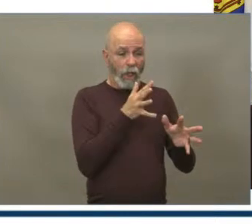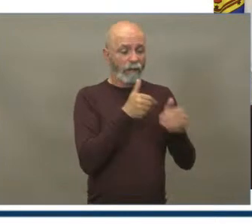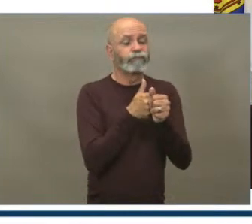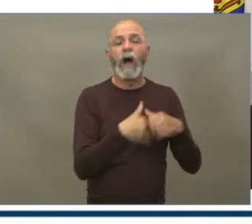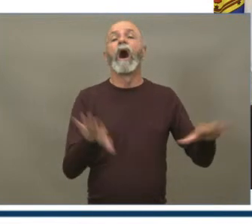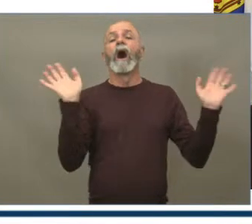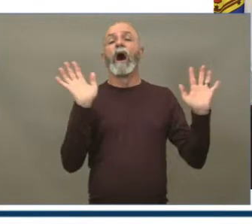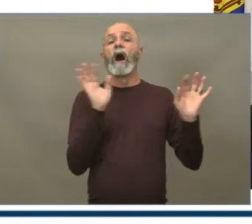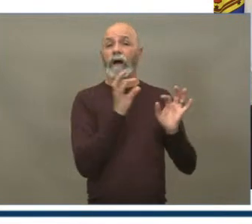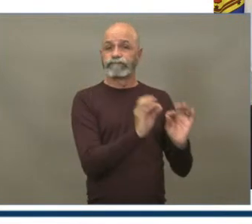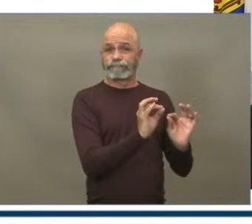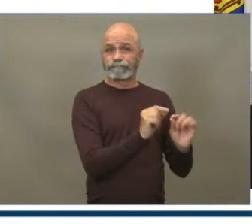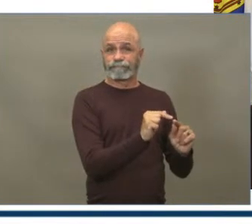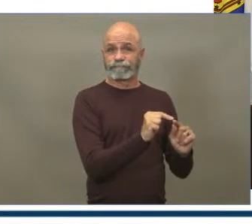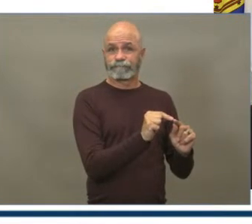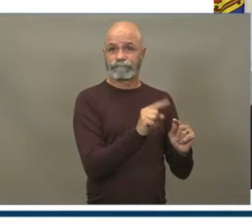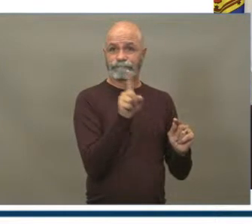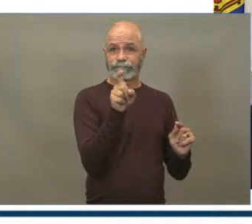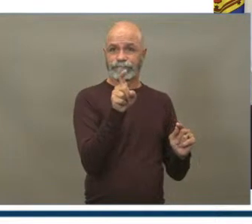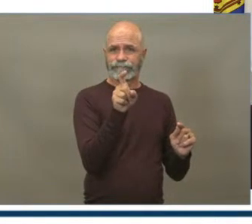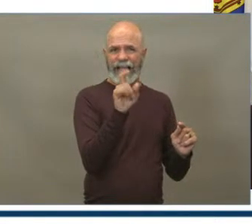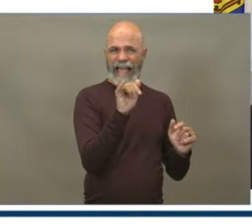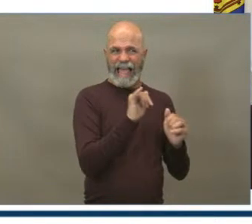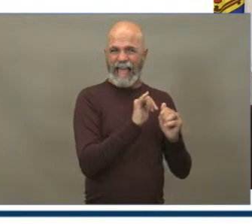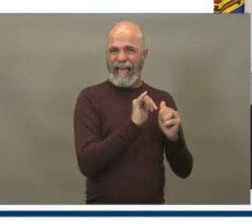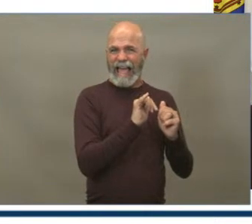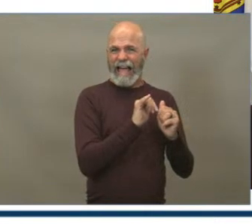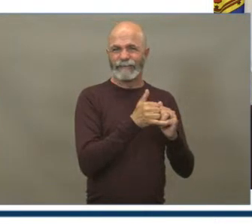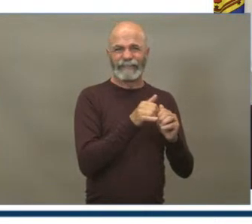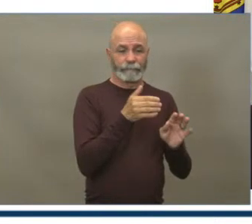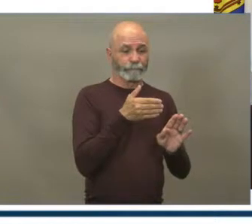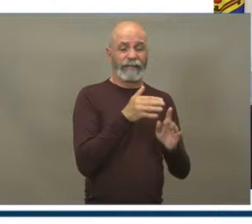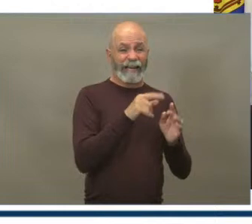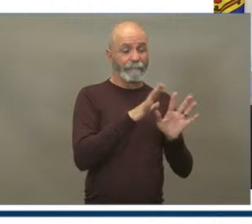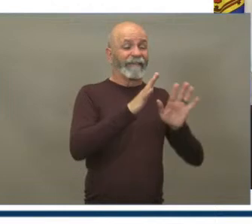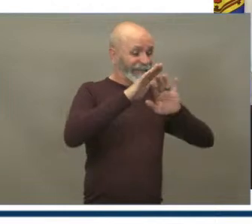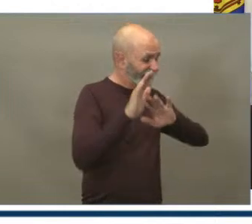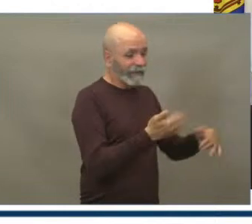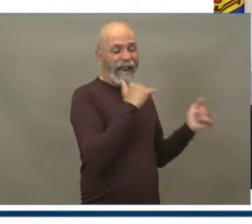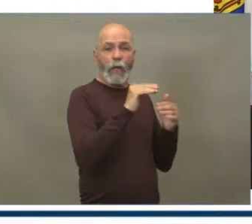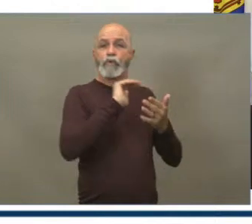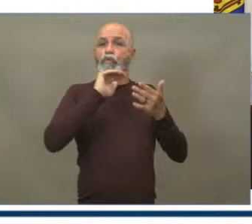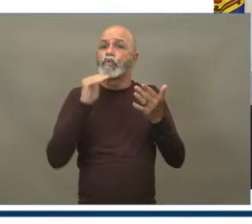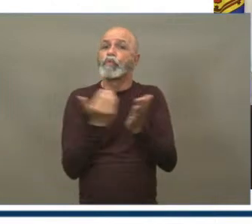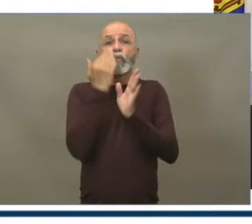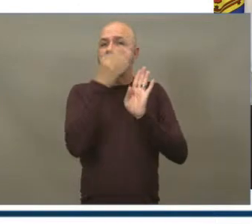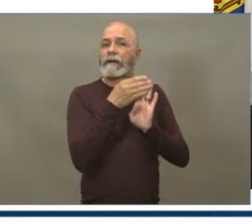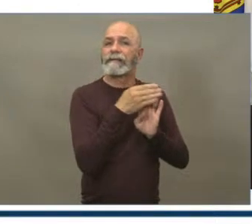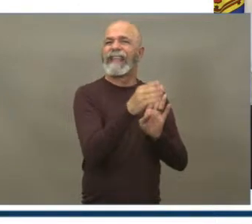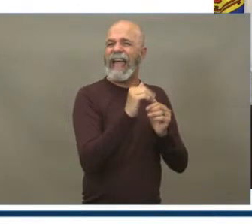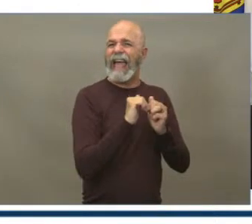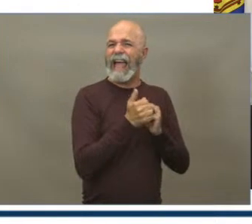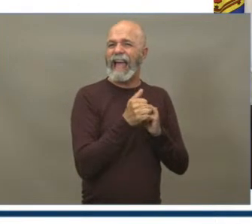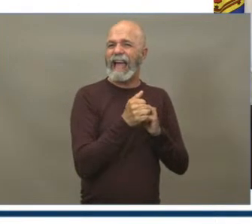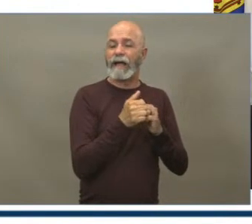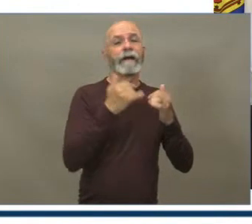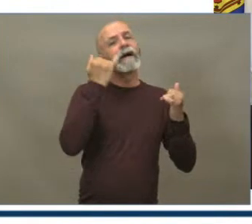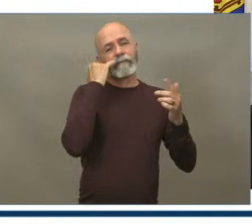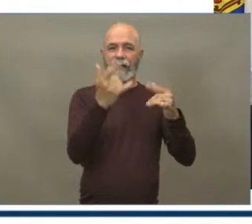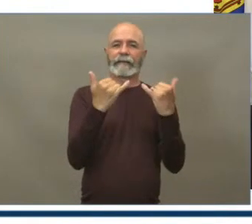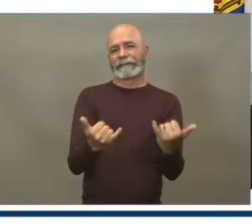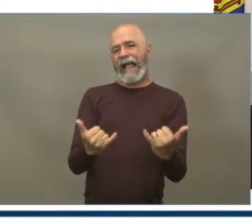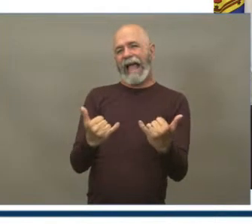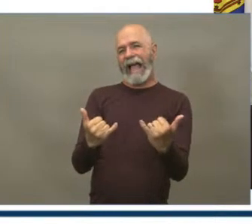the actual new case numbers that are reported. Are the numbers that we're getting from the province the actual positive cases that have